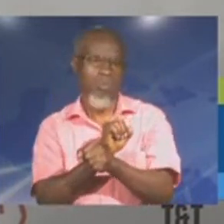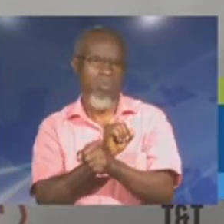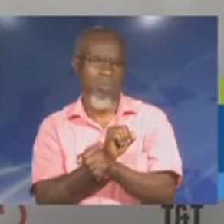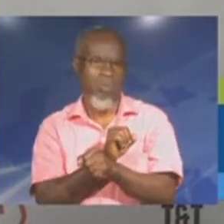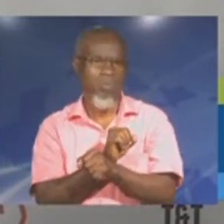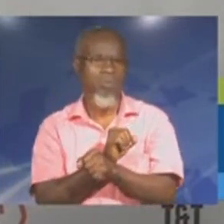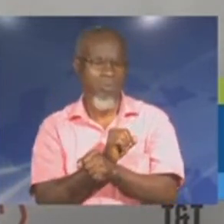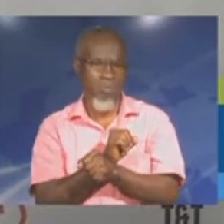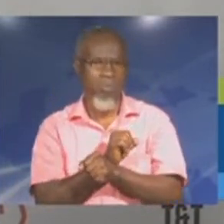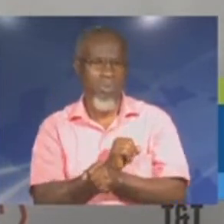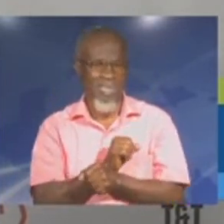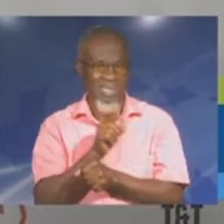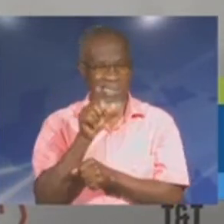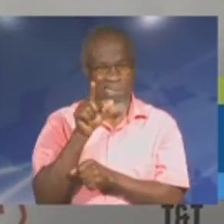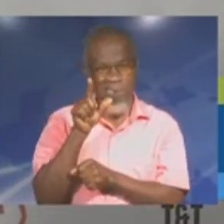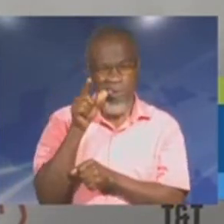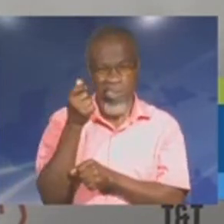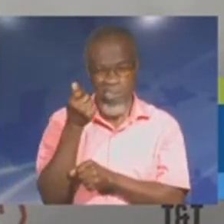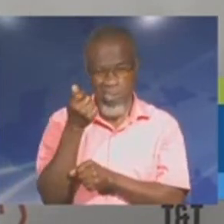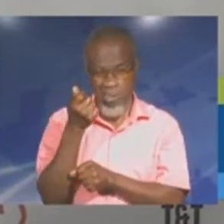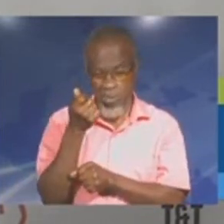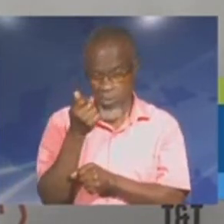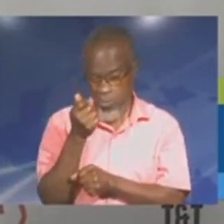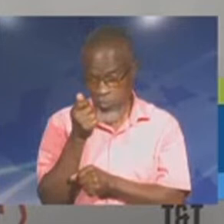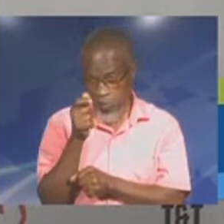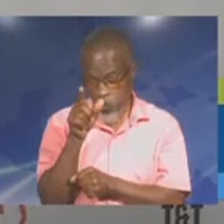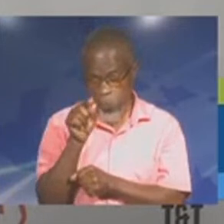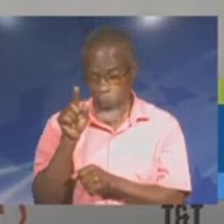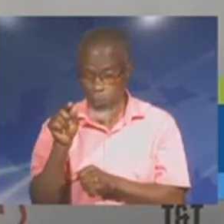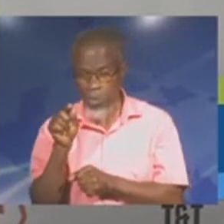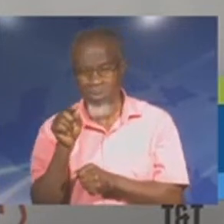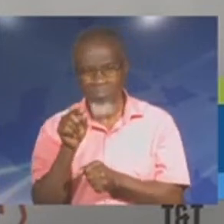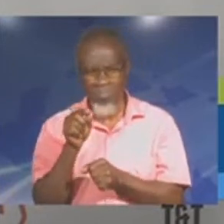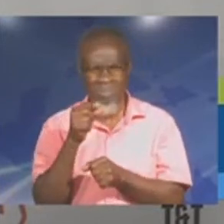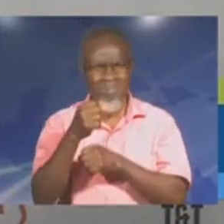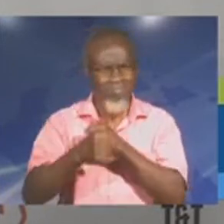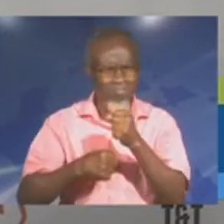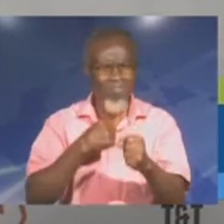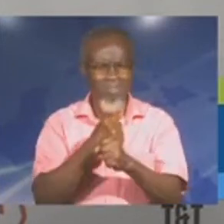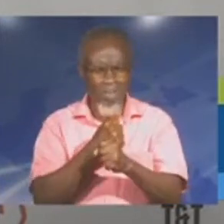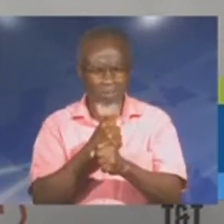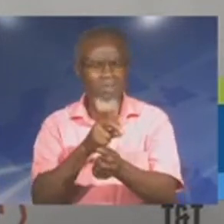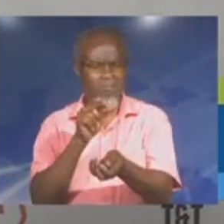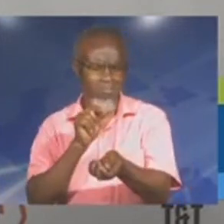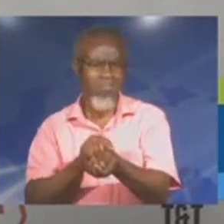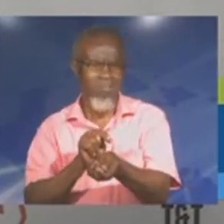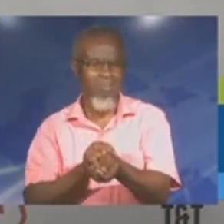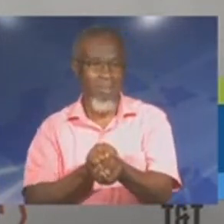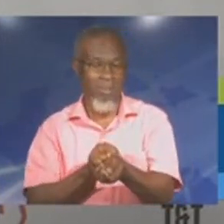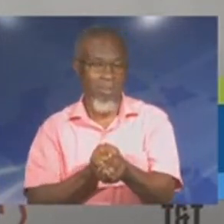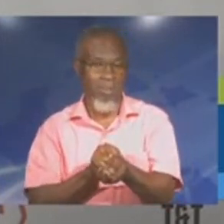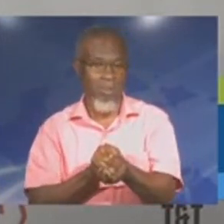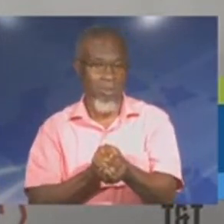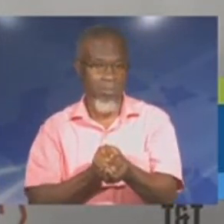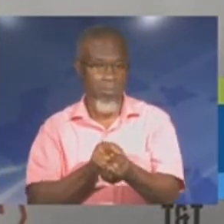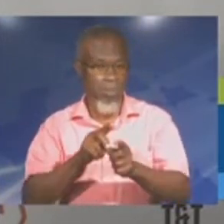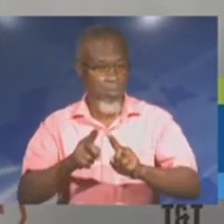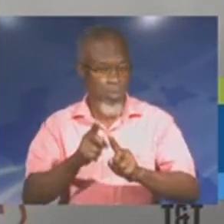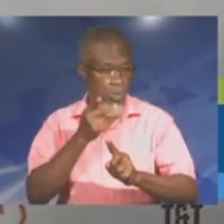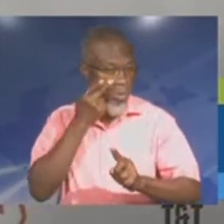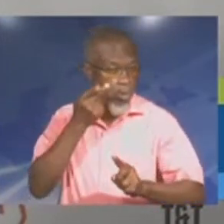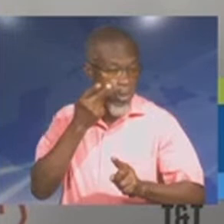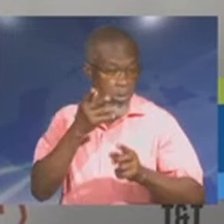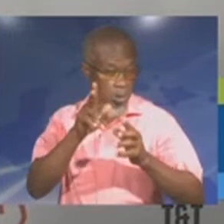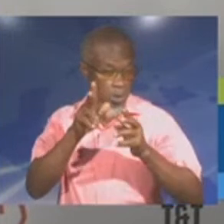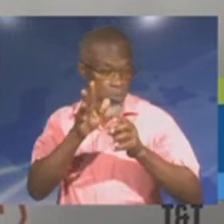but COVID-19 struck, halting all observances. Nevertheless, when the pandemic hit, we adjusted